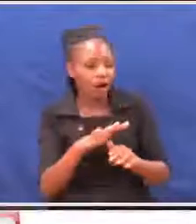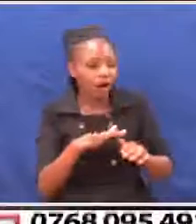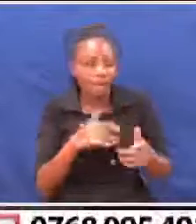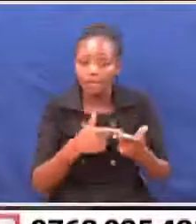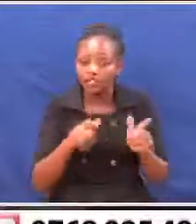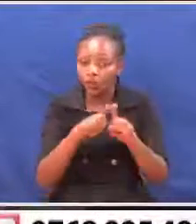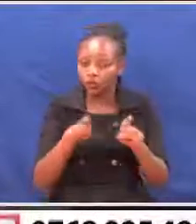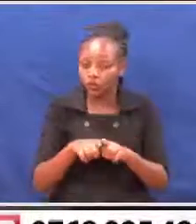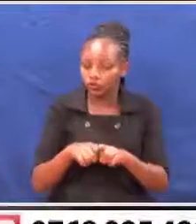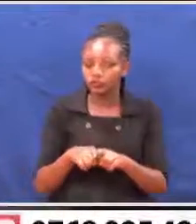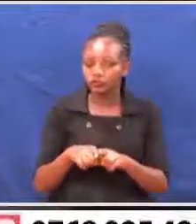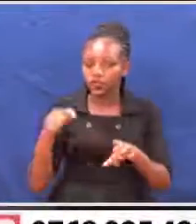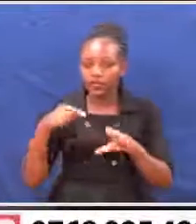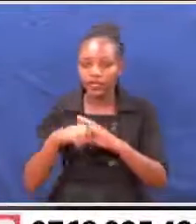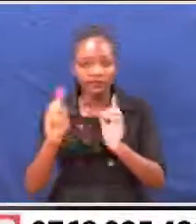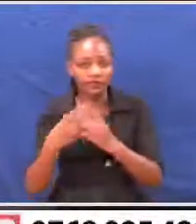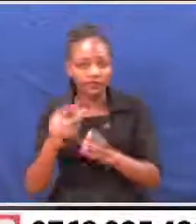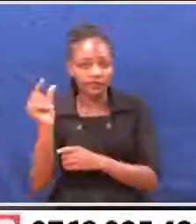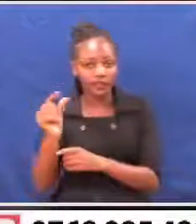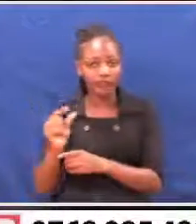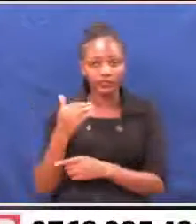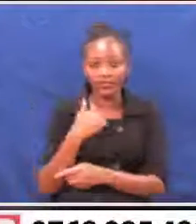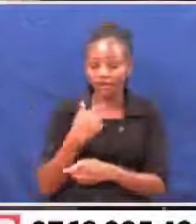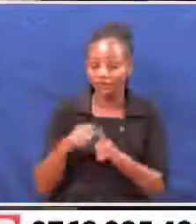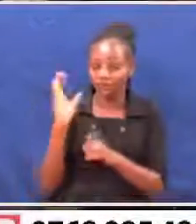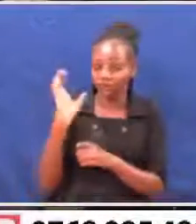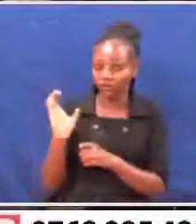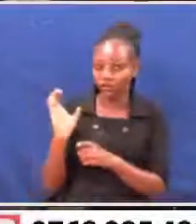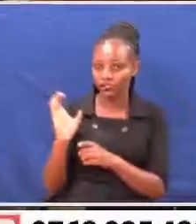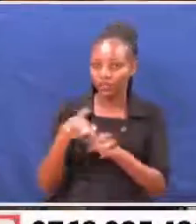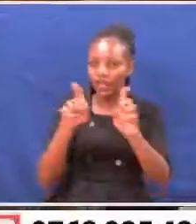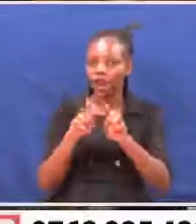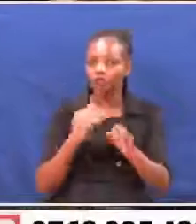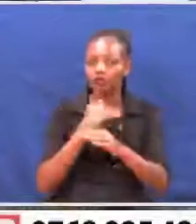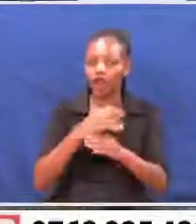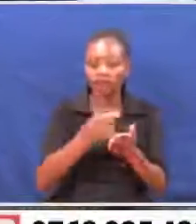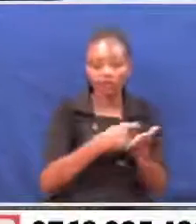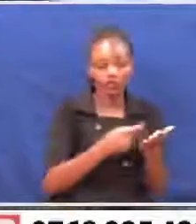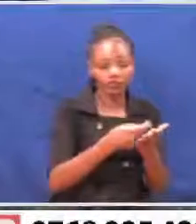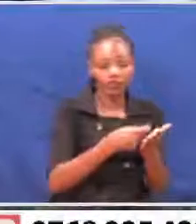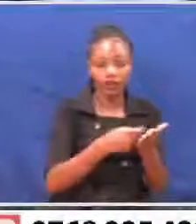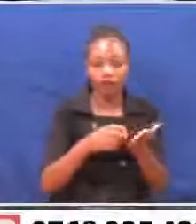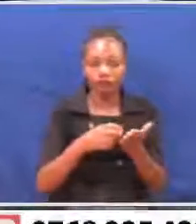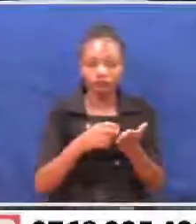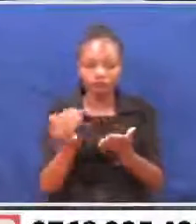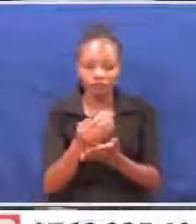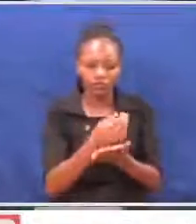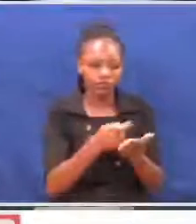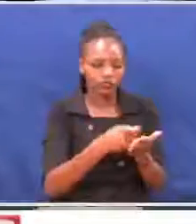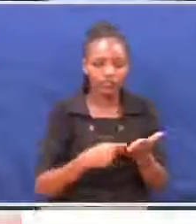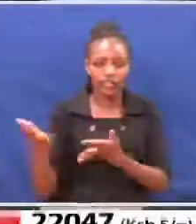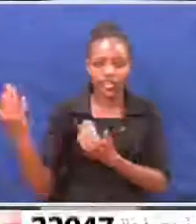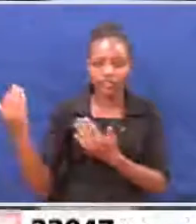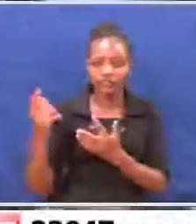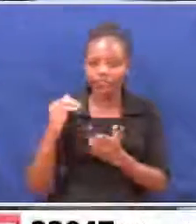but also in their respective constituencies. After the signature collection exercise, which is expected to run